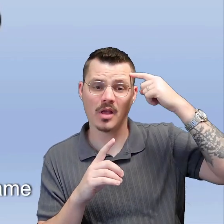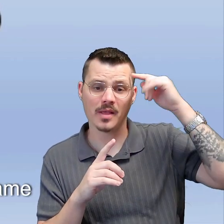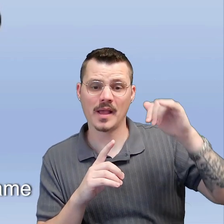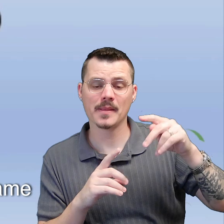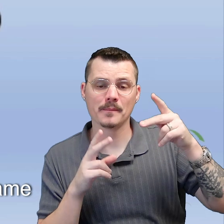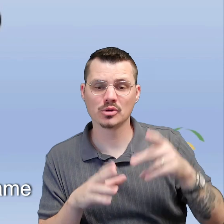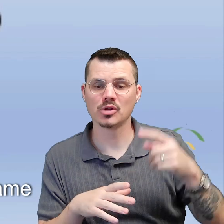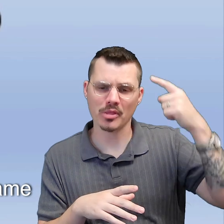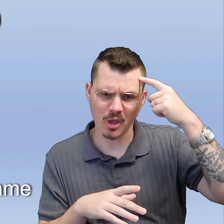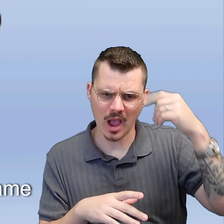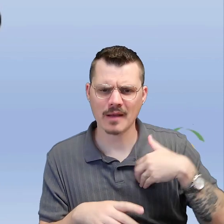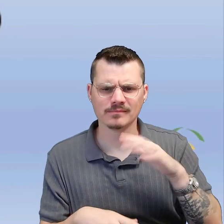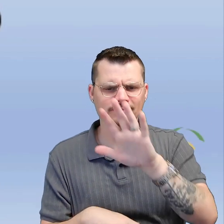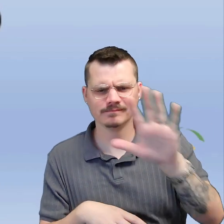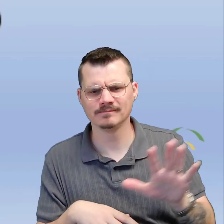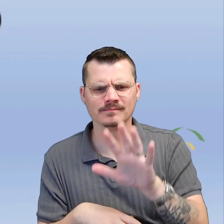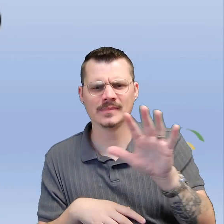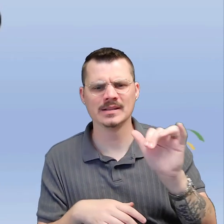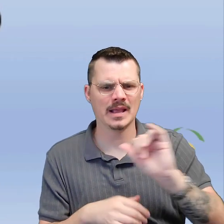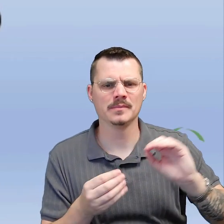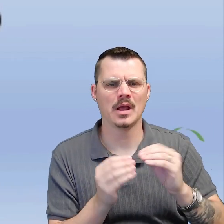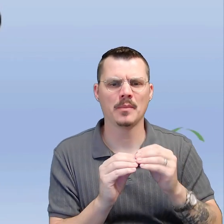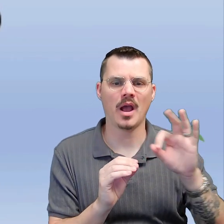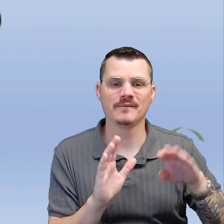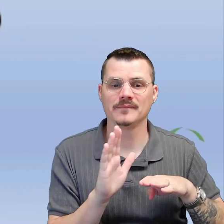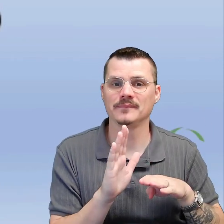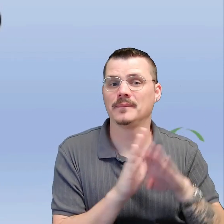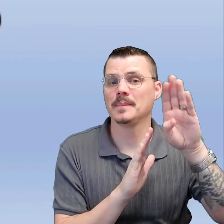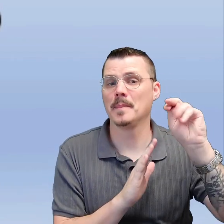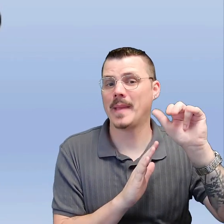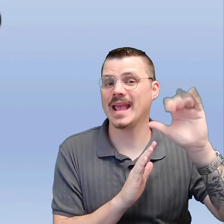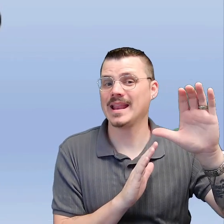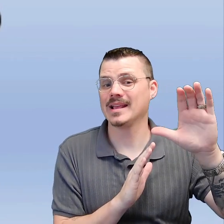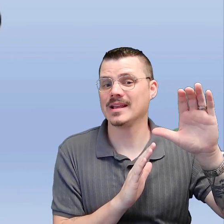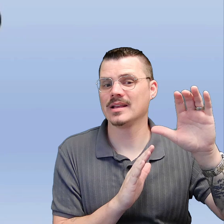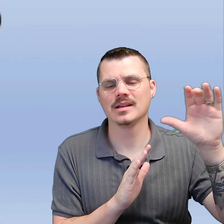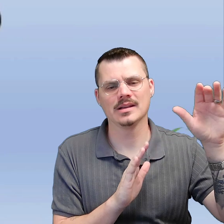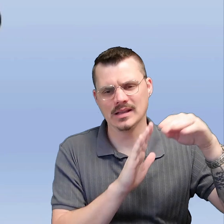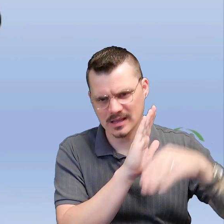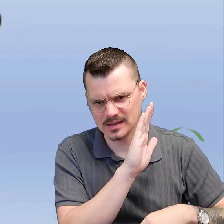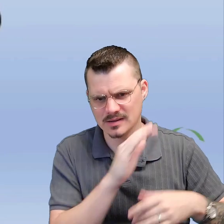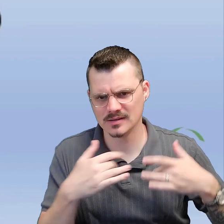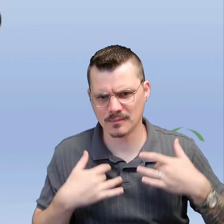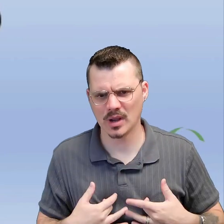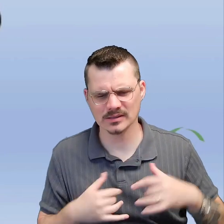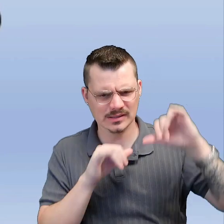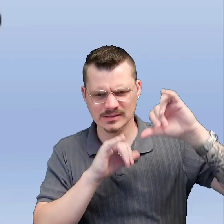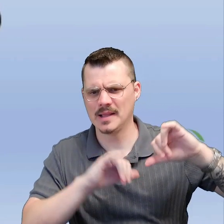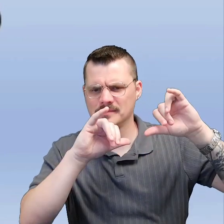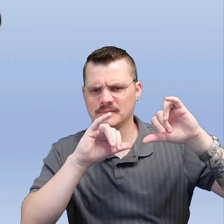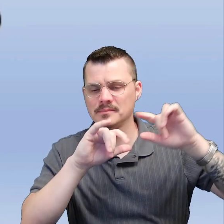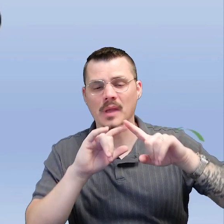people had approximately the same number of manic up episodes as they did depressed